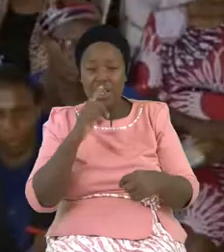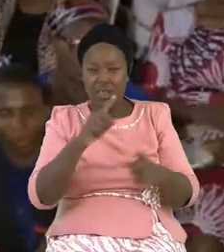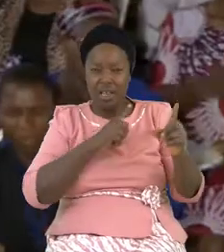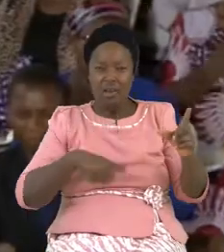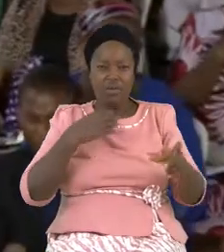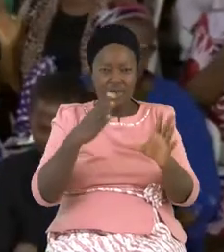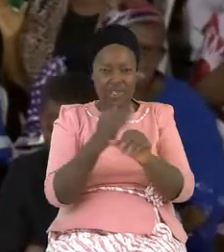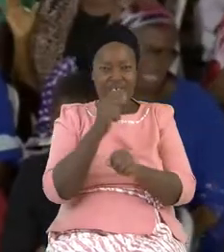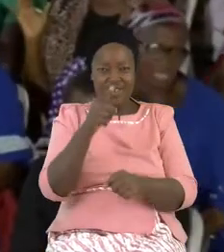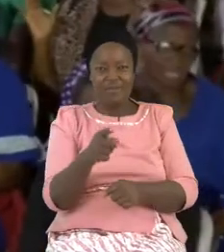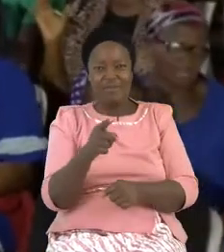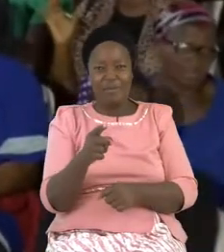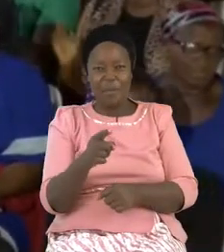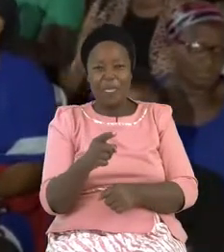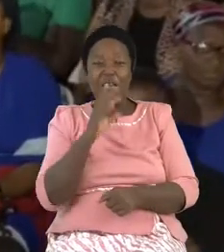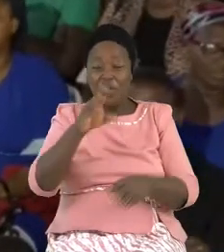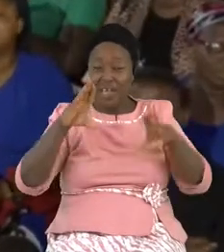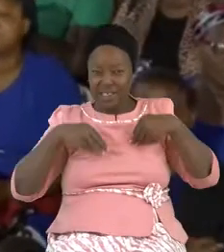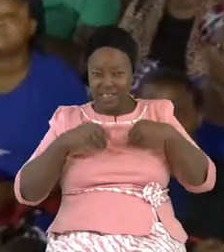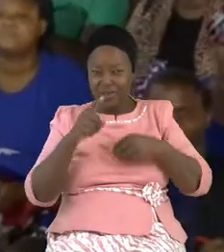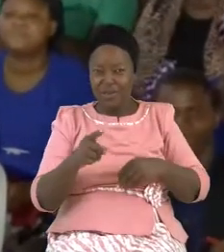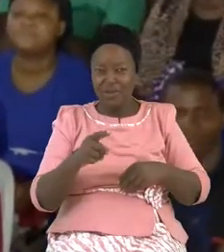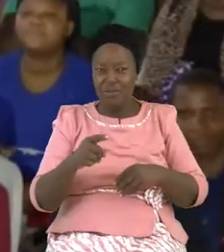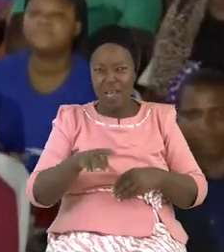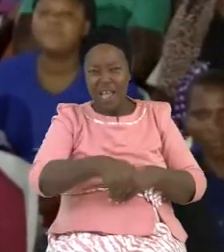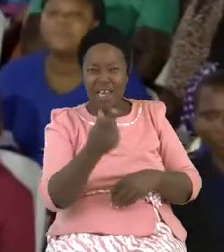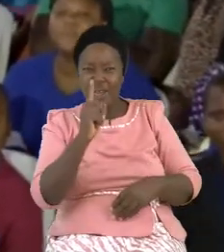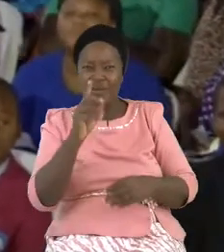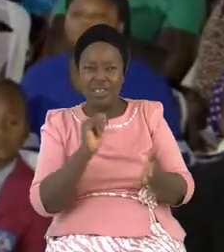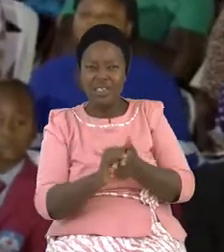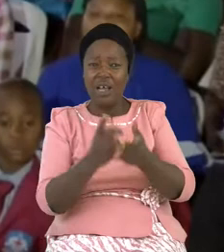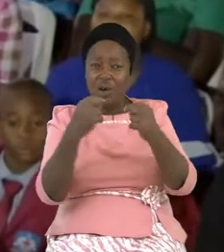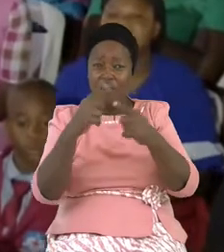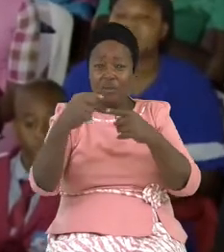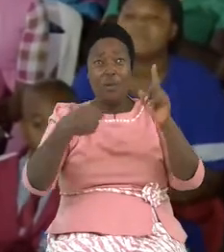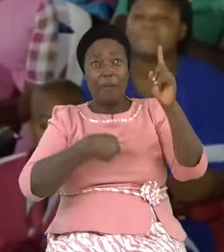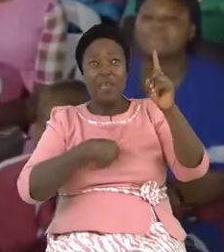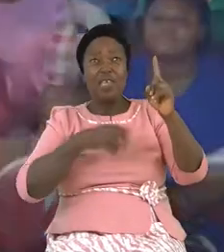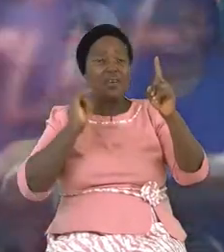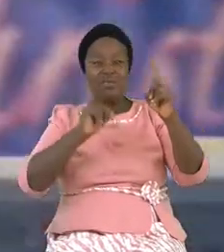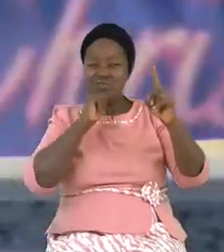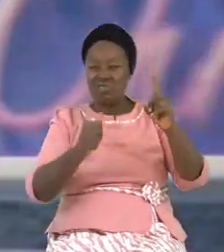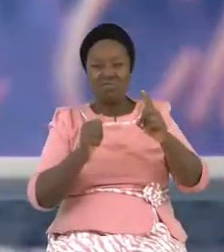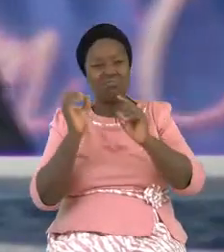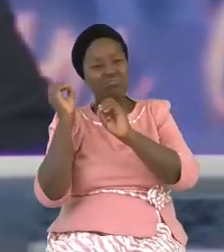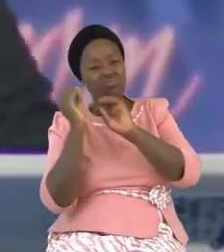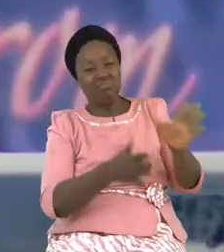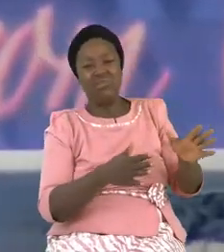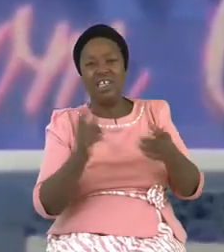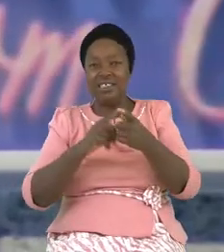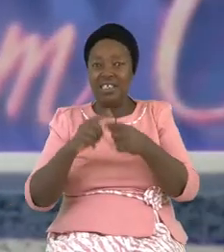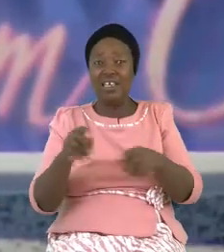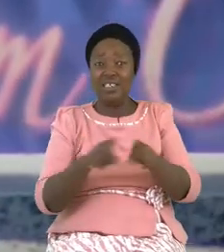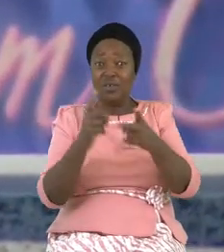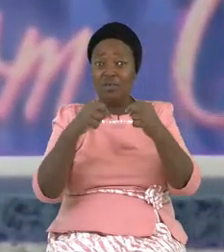you. Whosoever comes to me, I will in no wise cast off. And he comes to you today